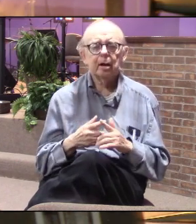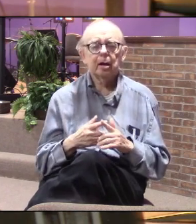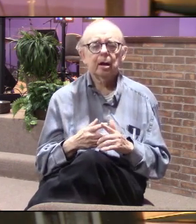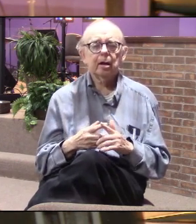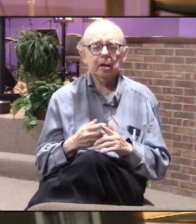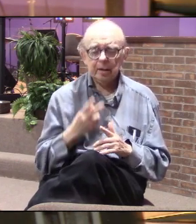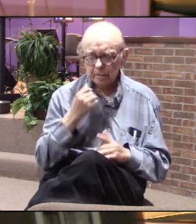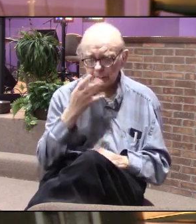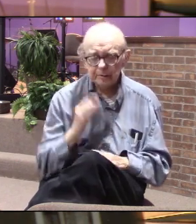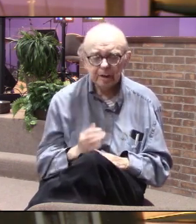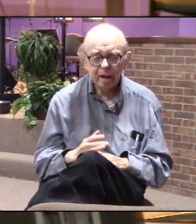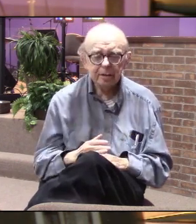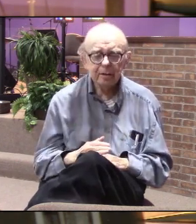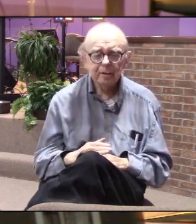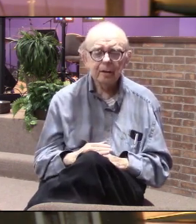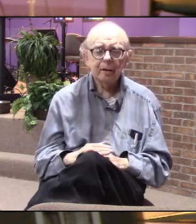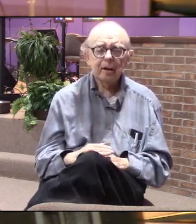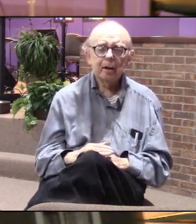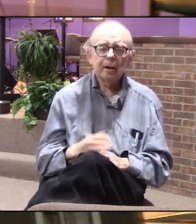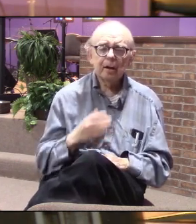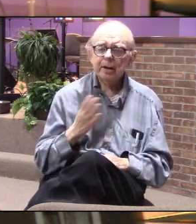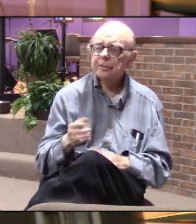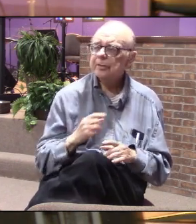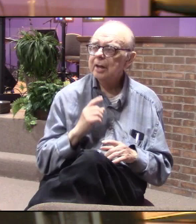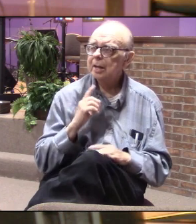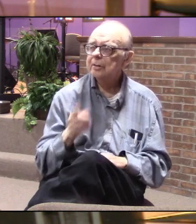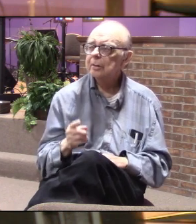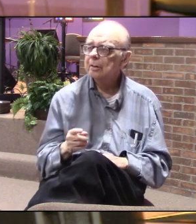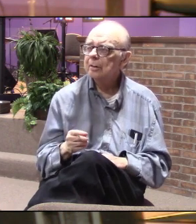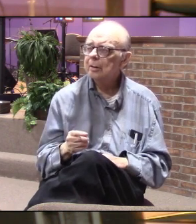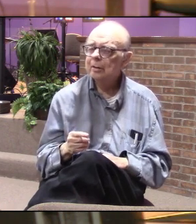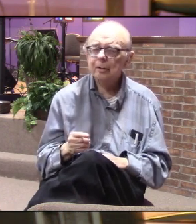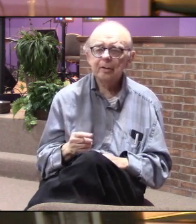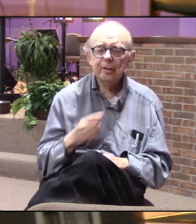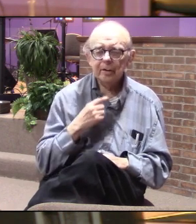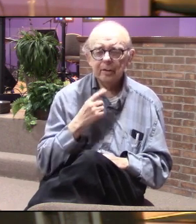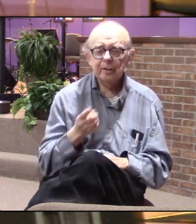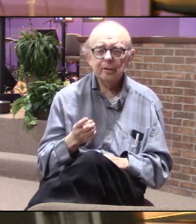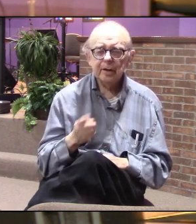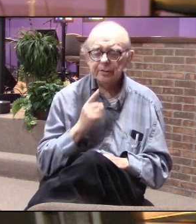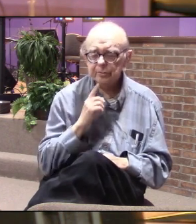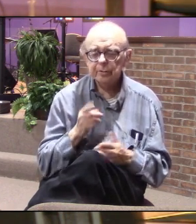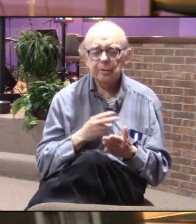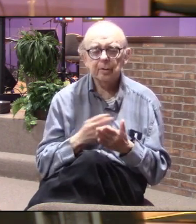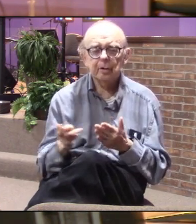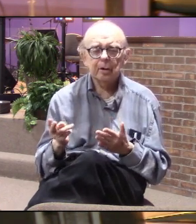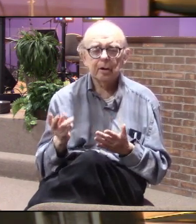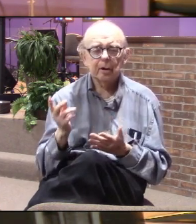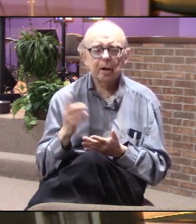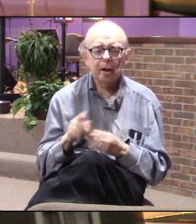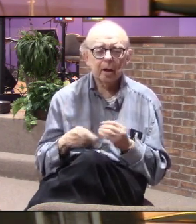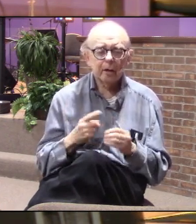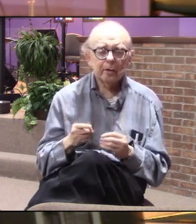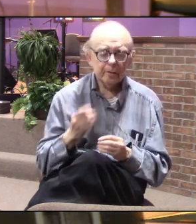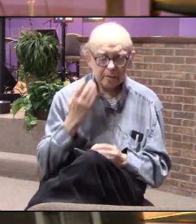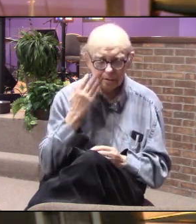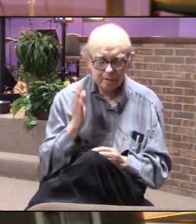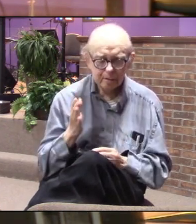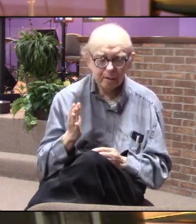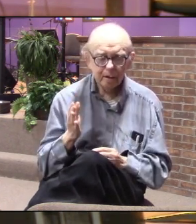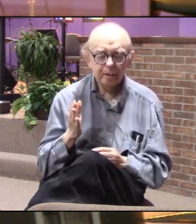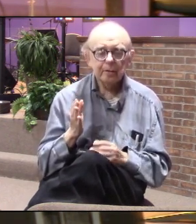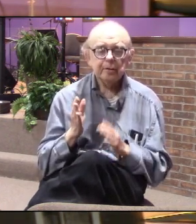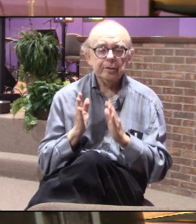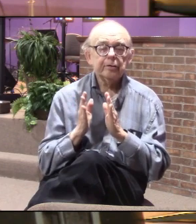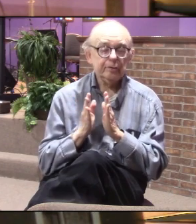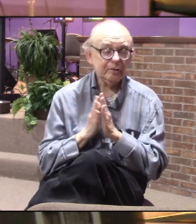you don't believe in God, here is the answer. And I'll tell you it's the truth. Well, what if I don't know? Well, you ask